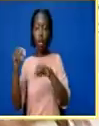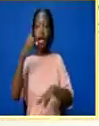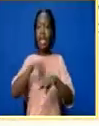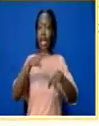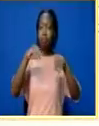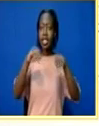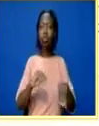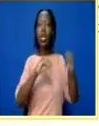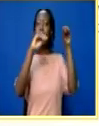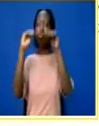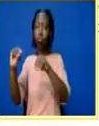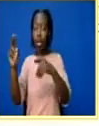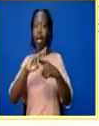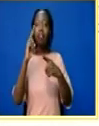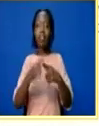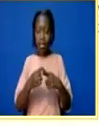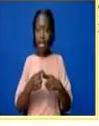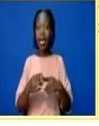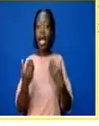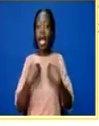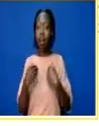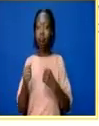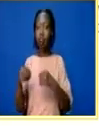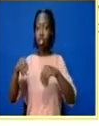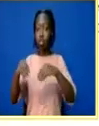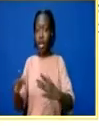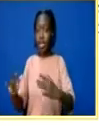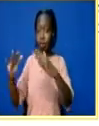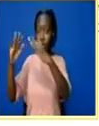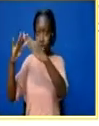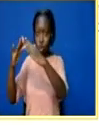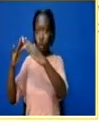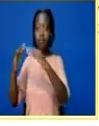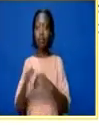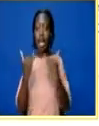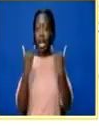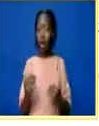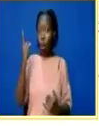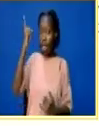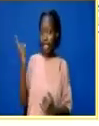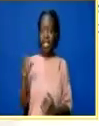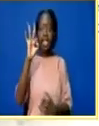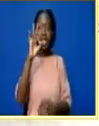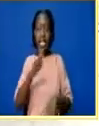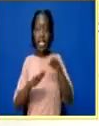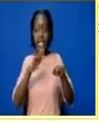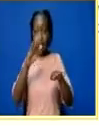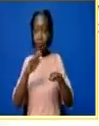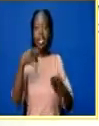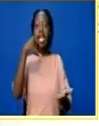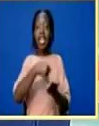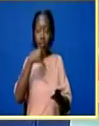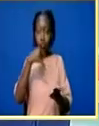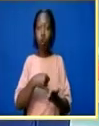is transported, there is deposition. Deposition. Yes. And those three steps are the steps that are involved